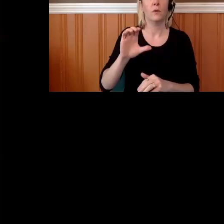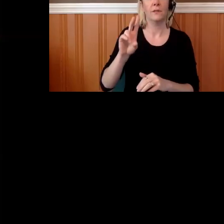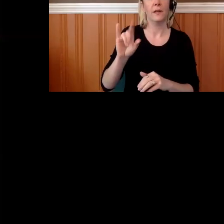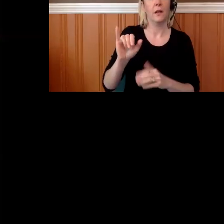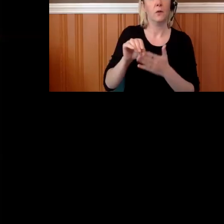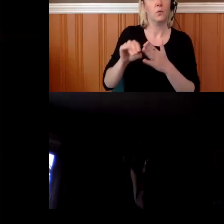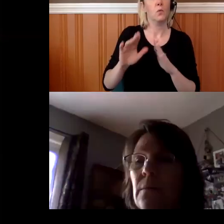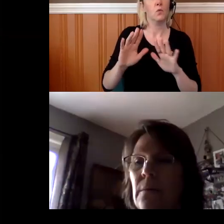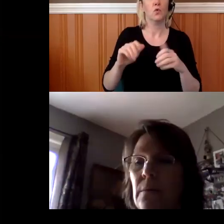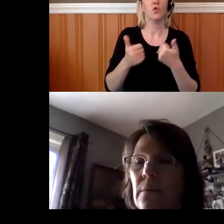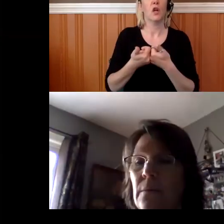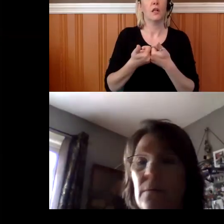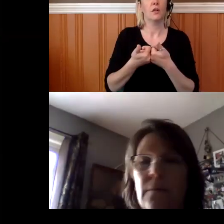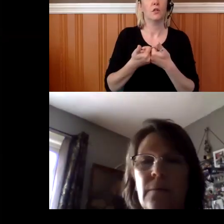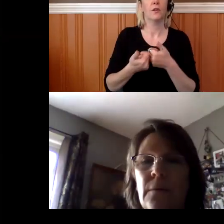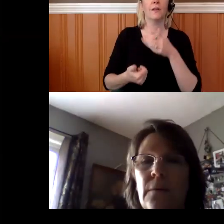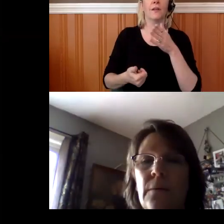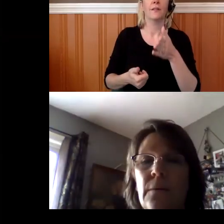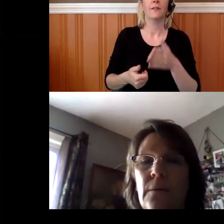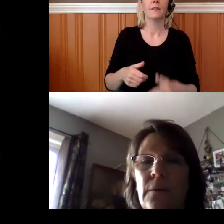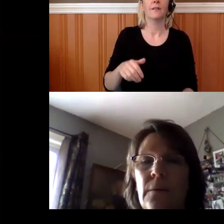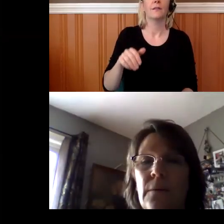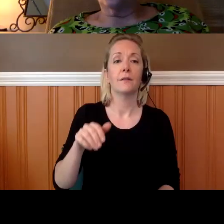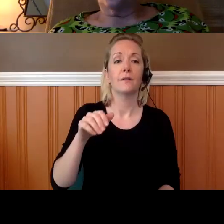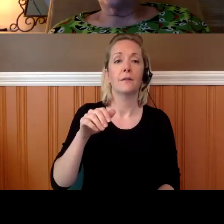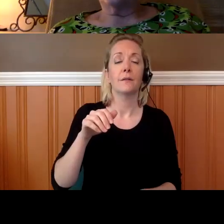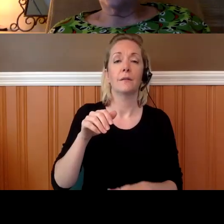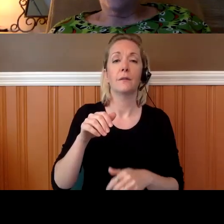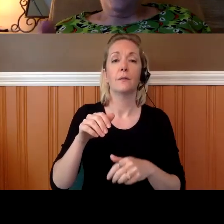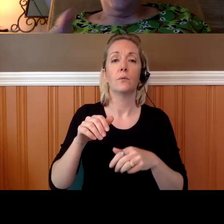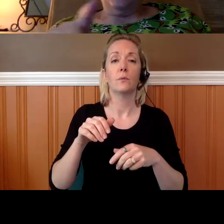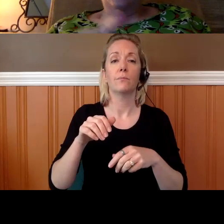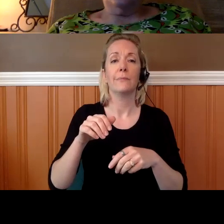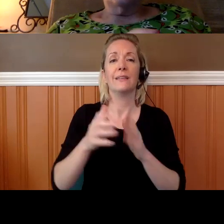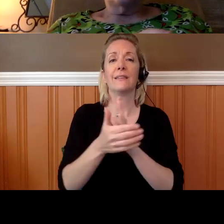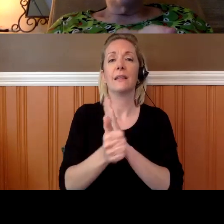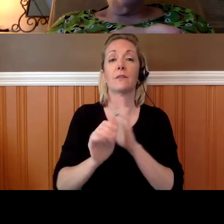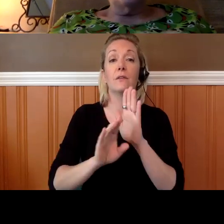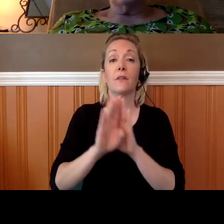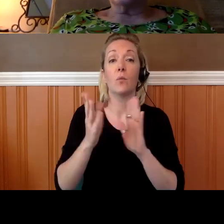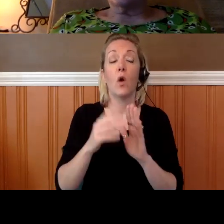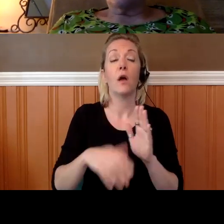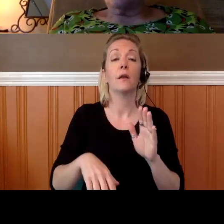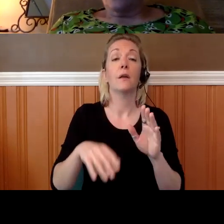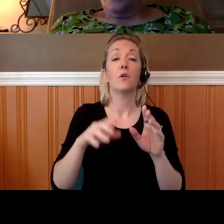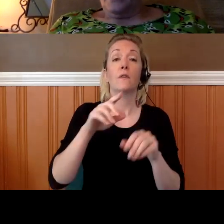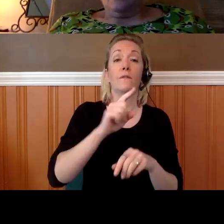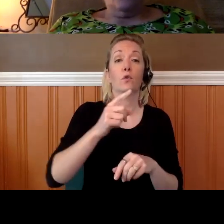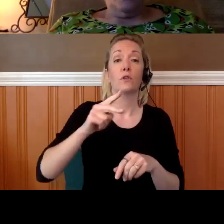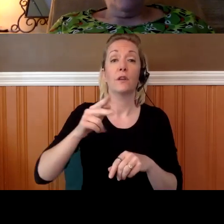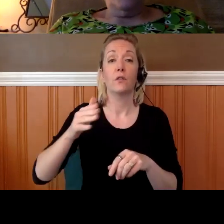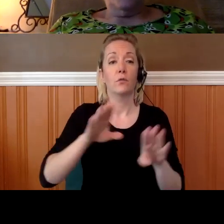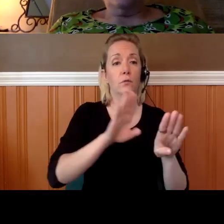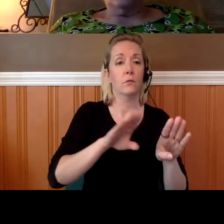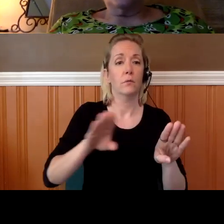an APH putting things in order. And my picture's cut off a little bit. I don't know